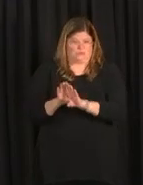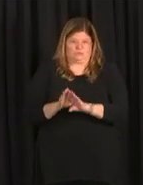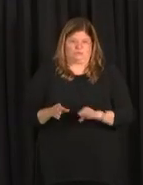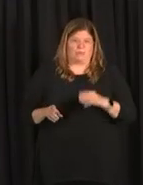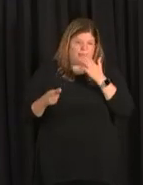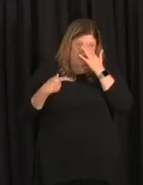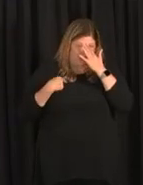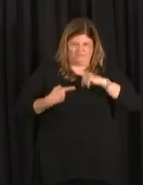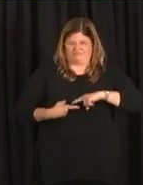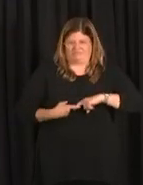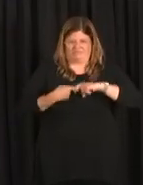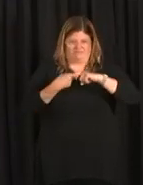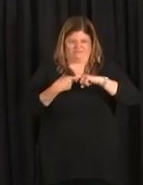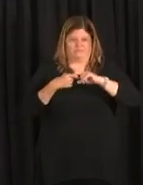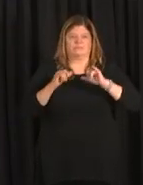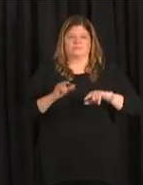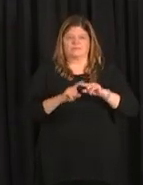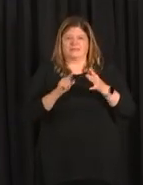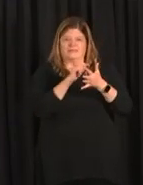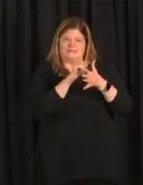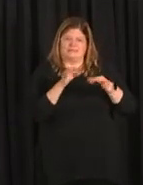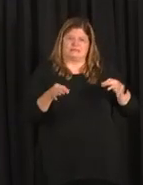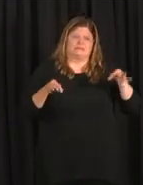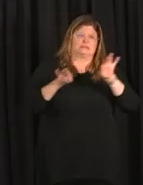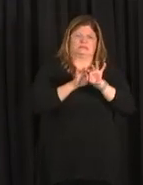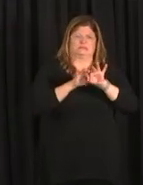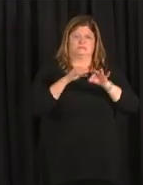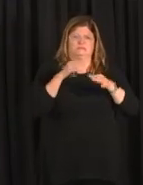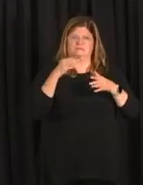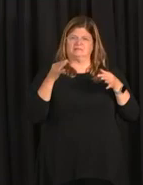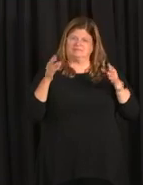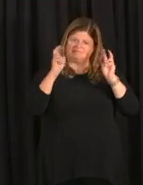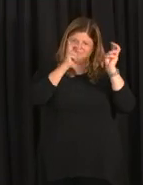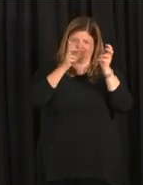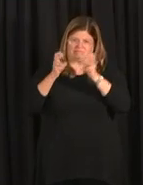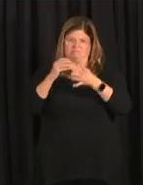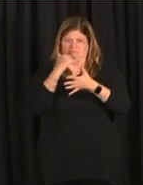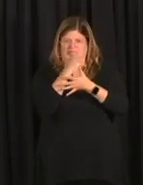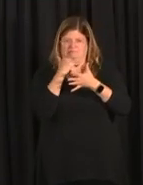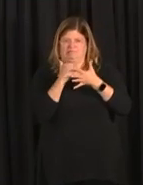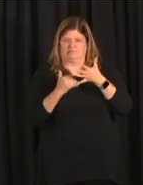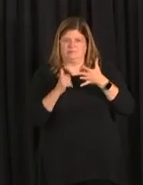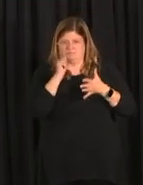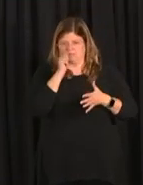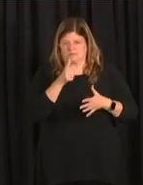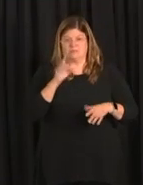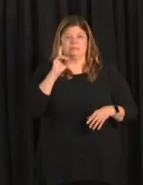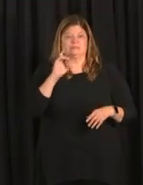I'm going to stop there and say those are the highlights. The council will meet